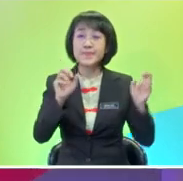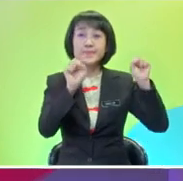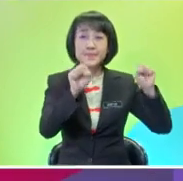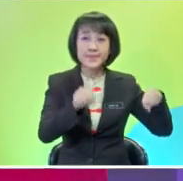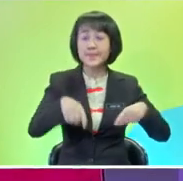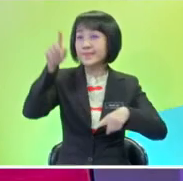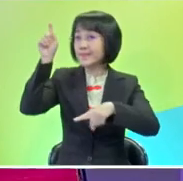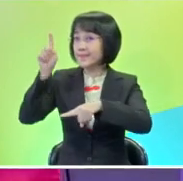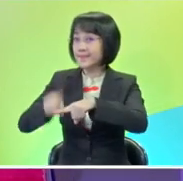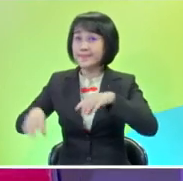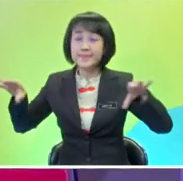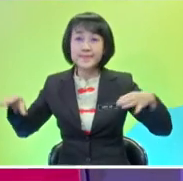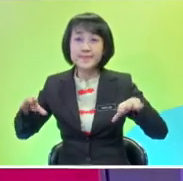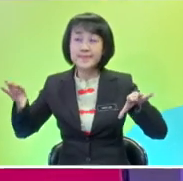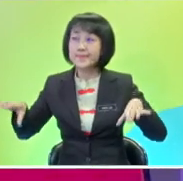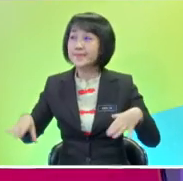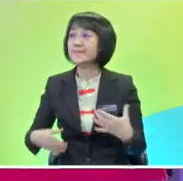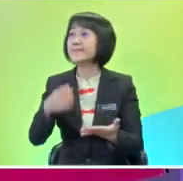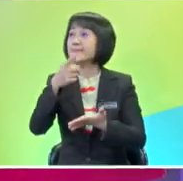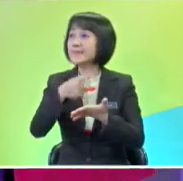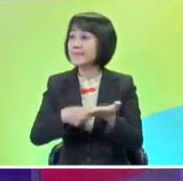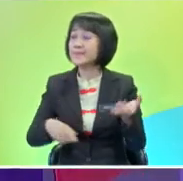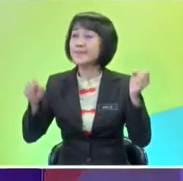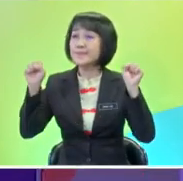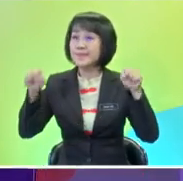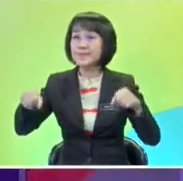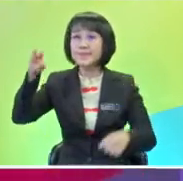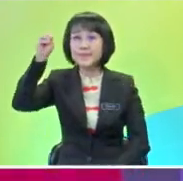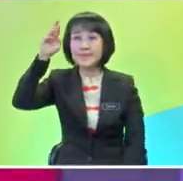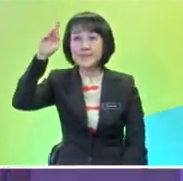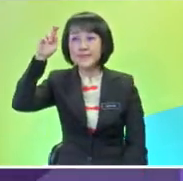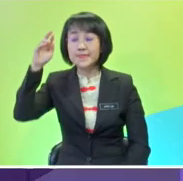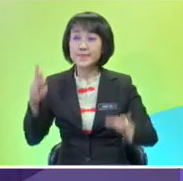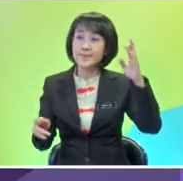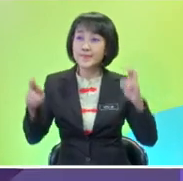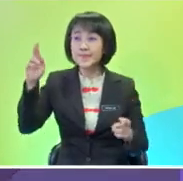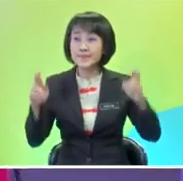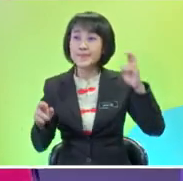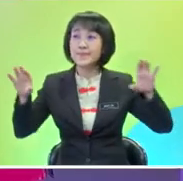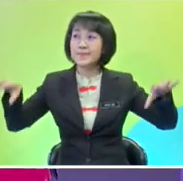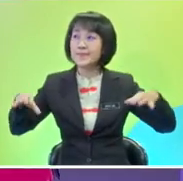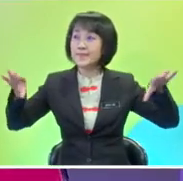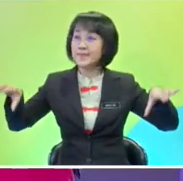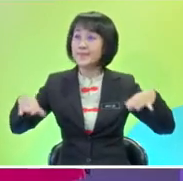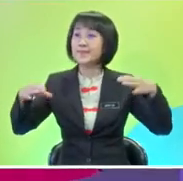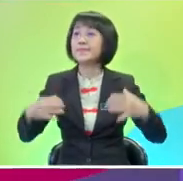do. So what can Mr. Bot do? Anyone remembers? What can he do? Yes,